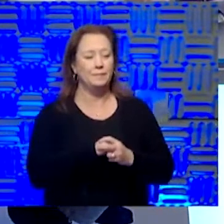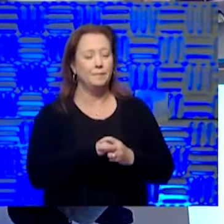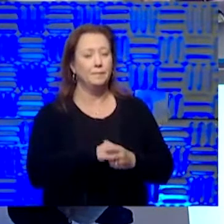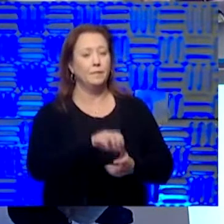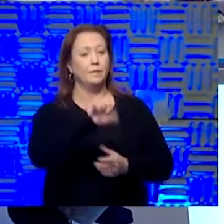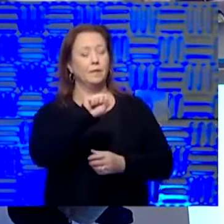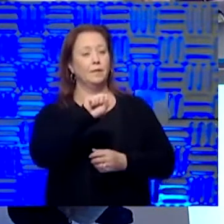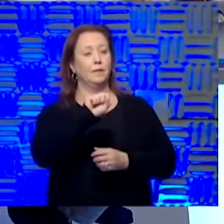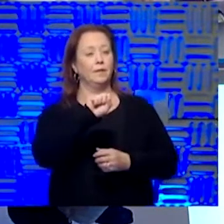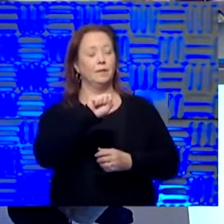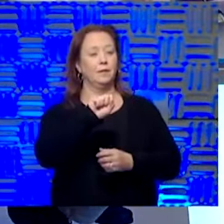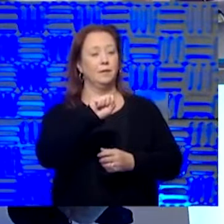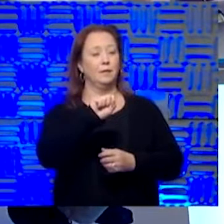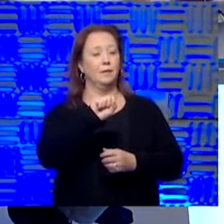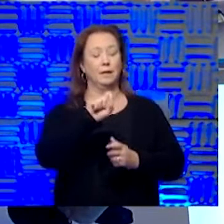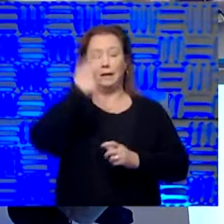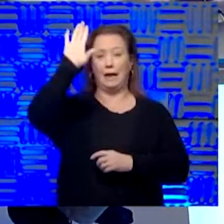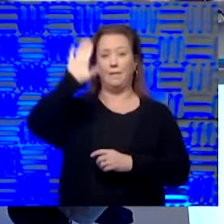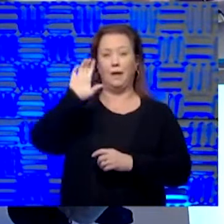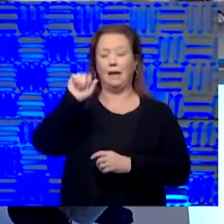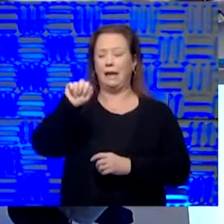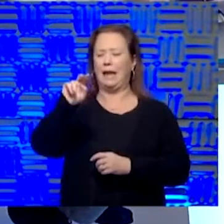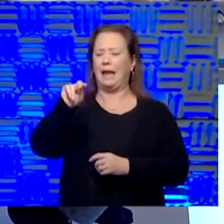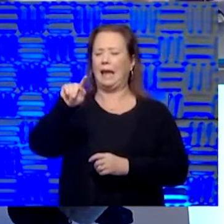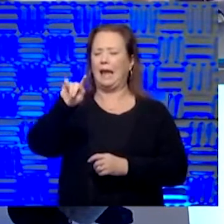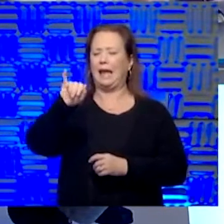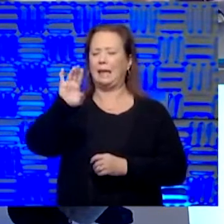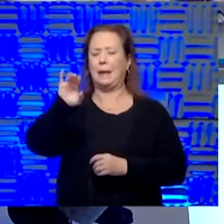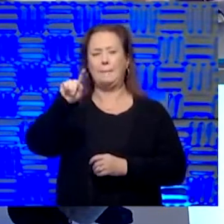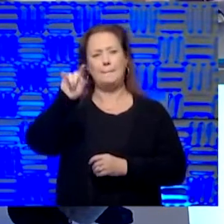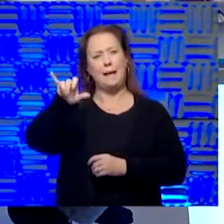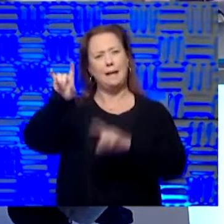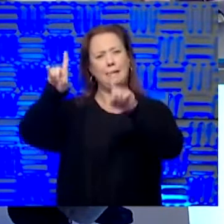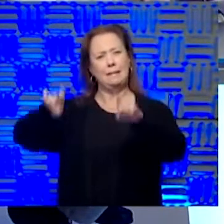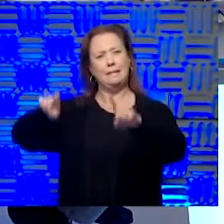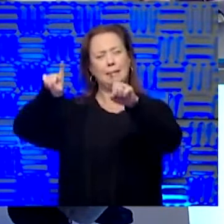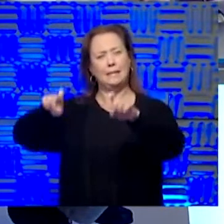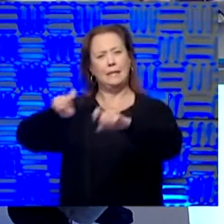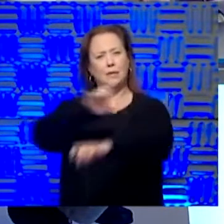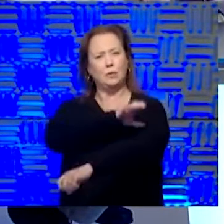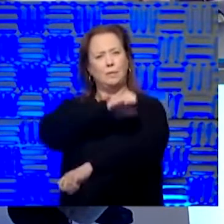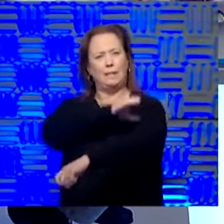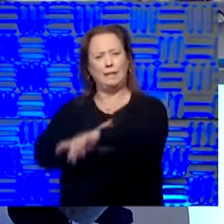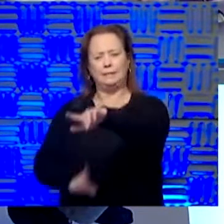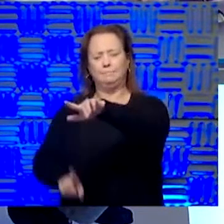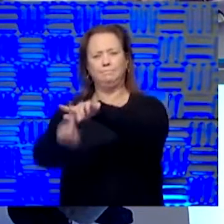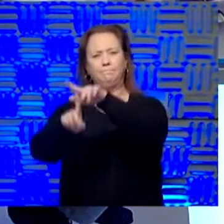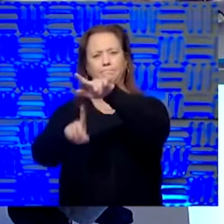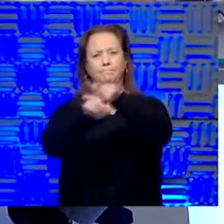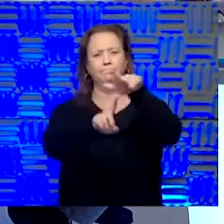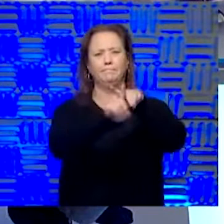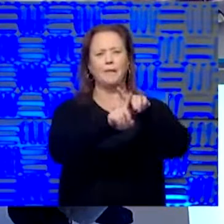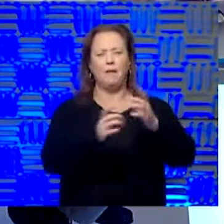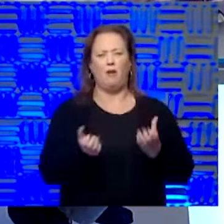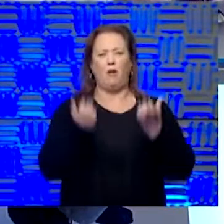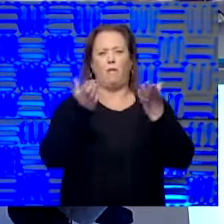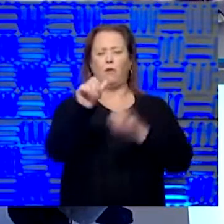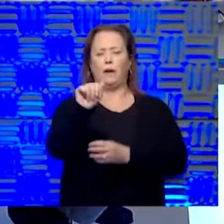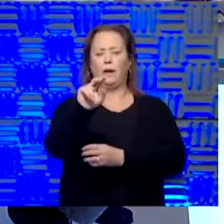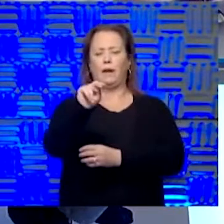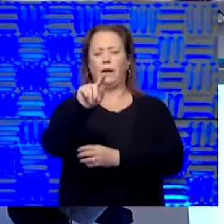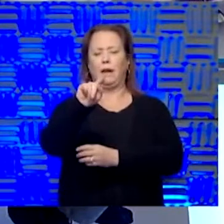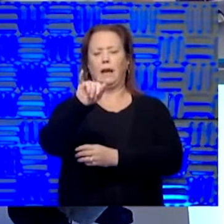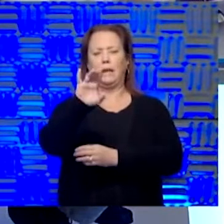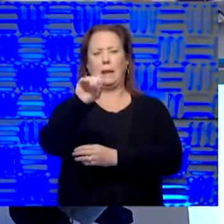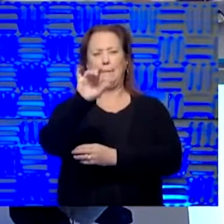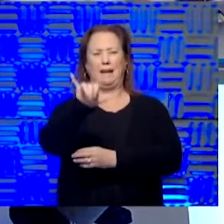This is Sheriff 4. I have a question about antibody testing. There has been some clinics that have popped up around town offering antibody testing for cash